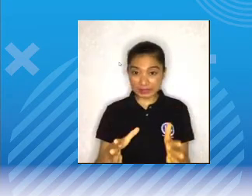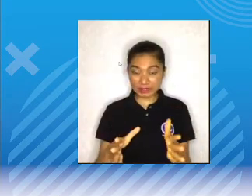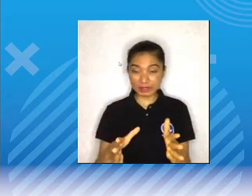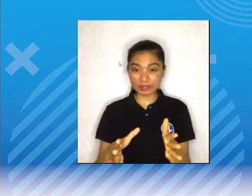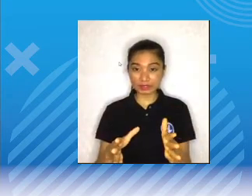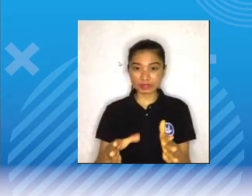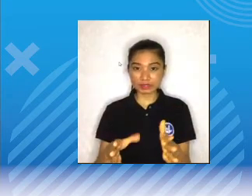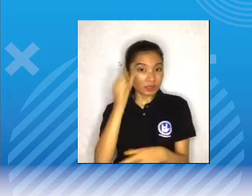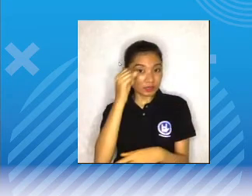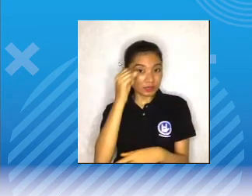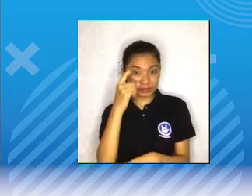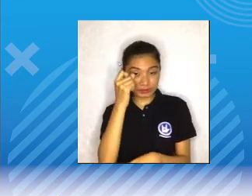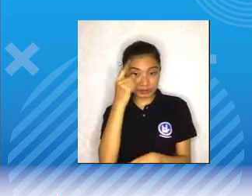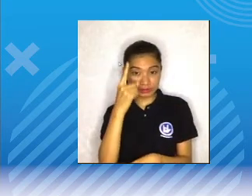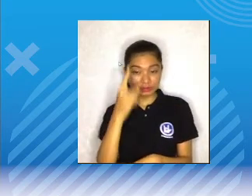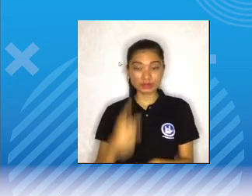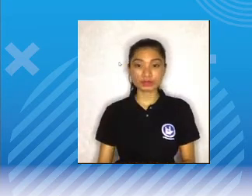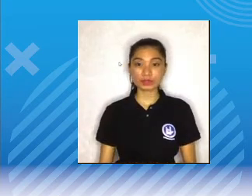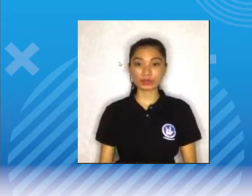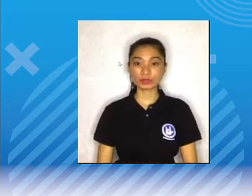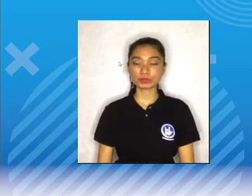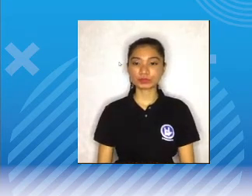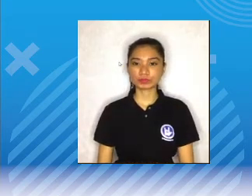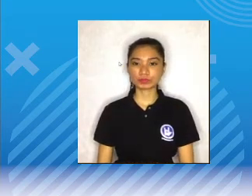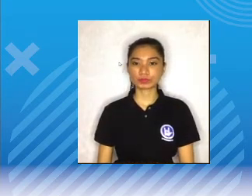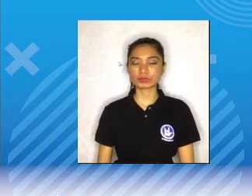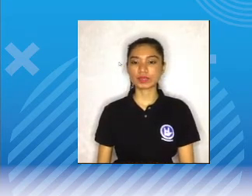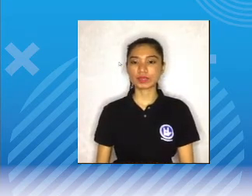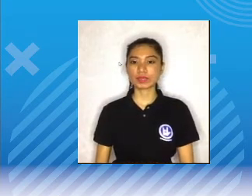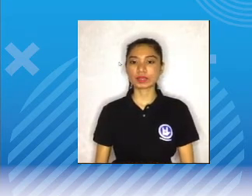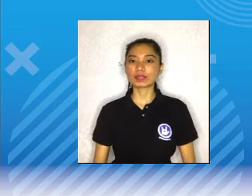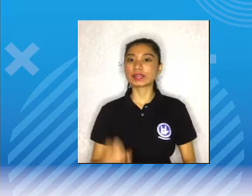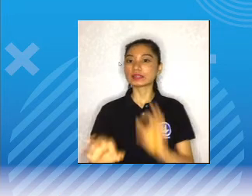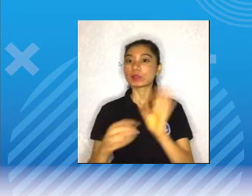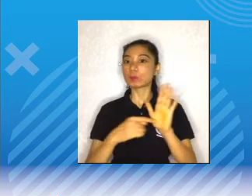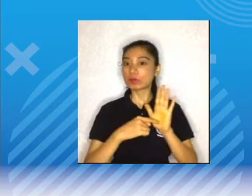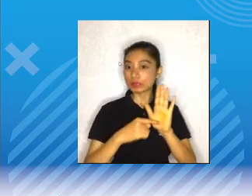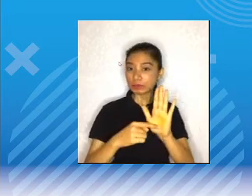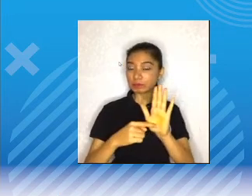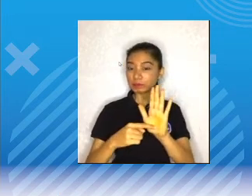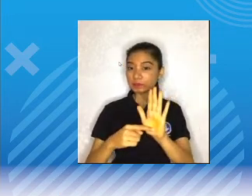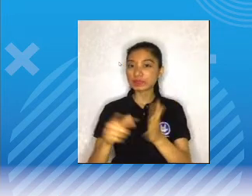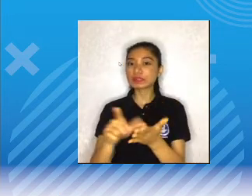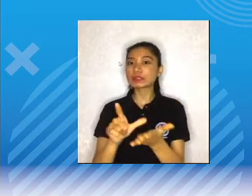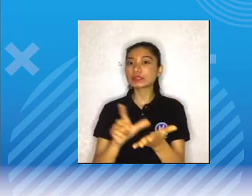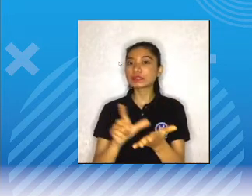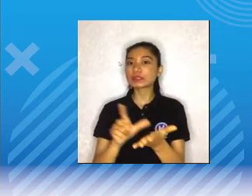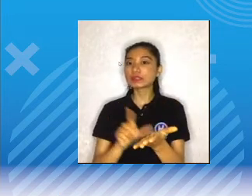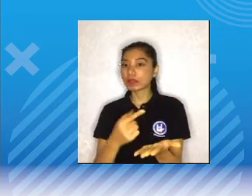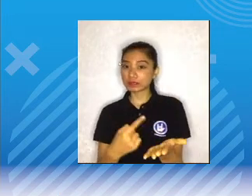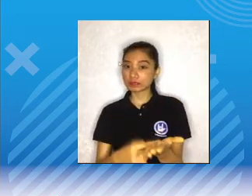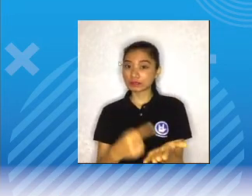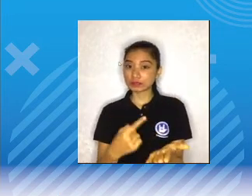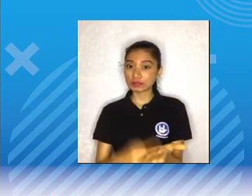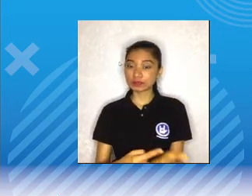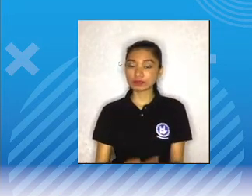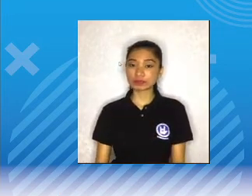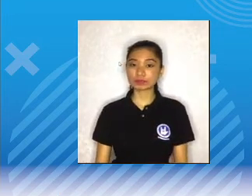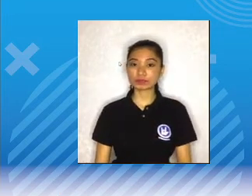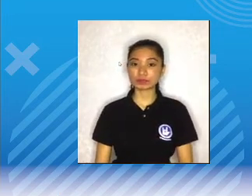that's why when we present our lessons, when we present our test and the reading